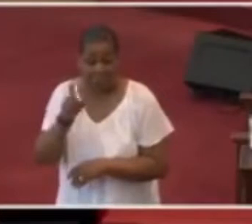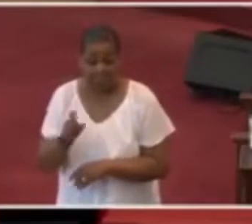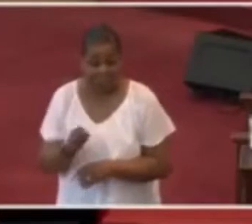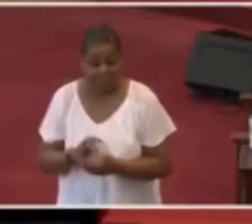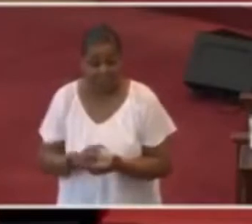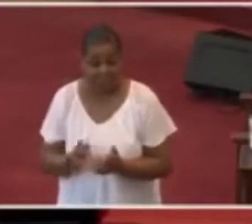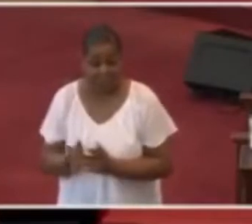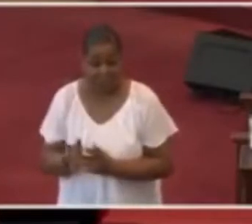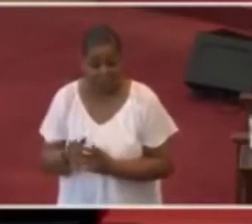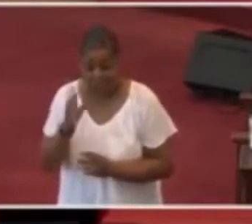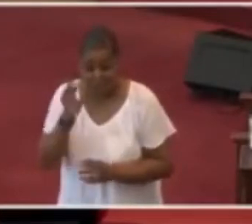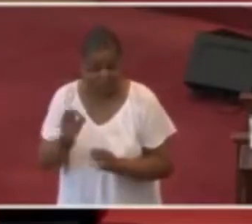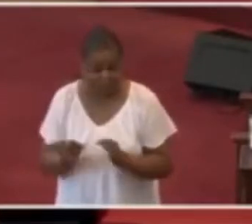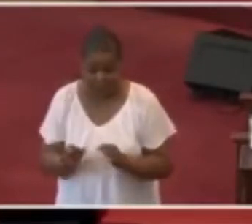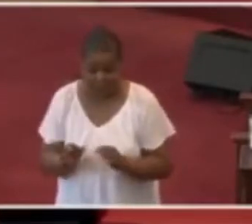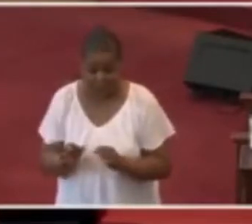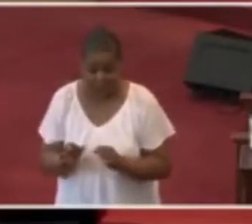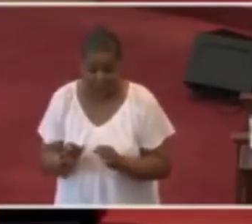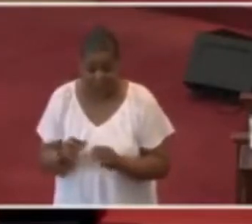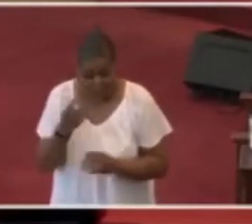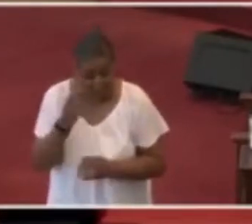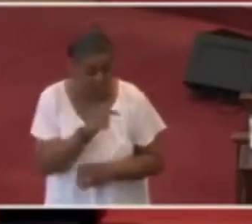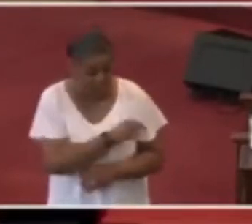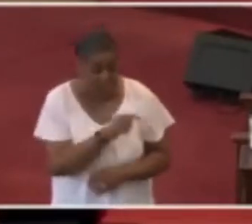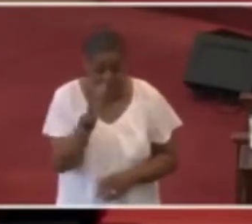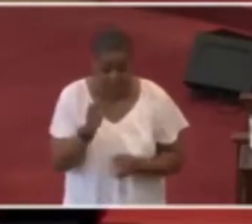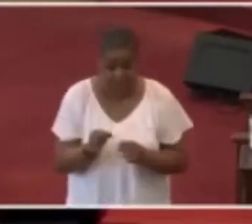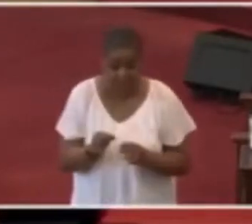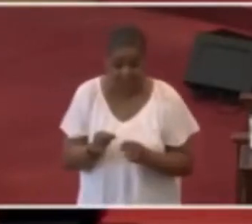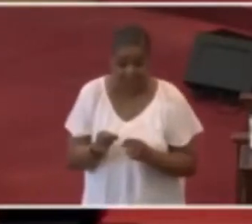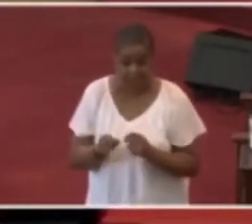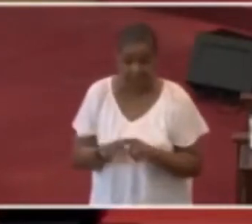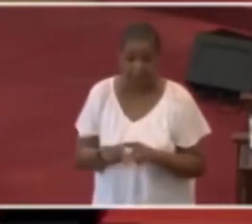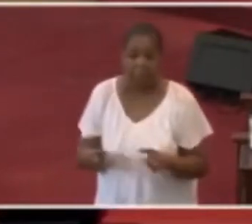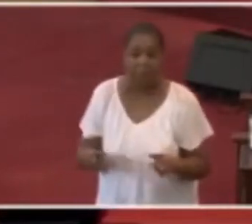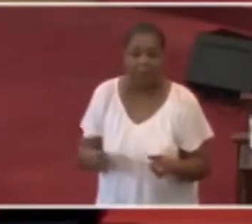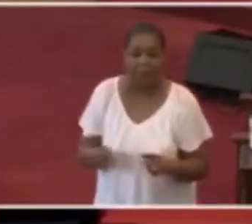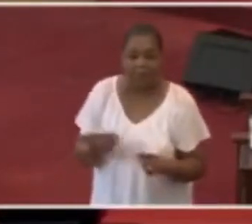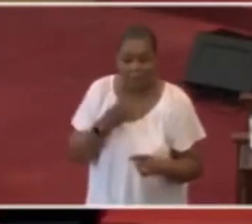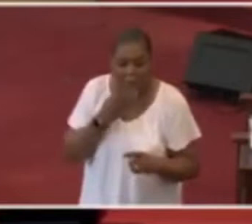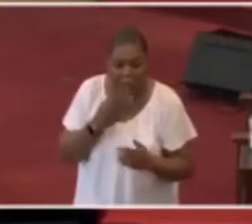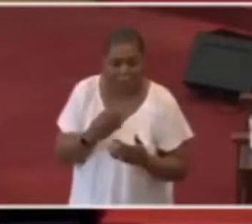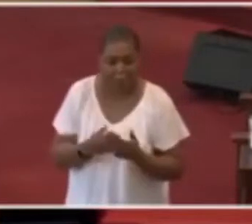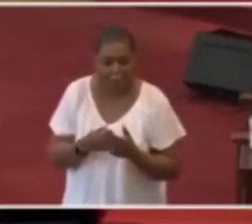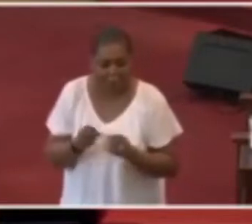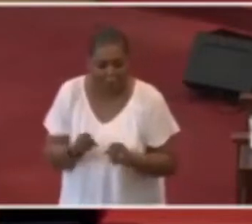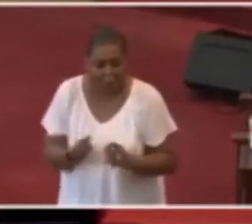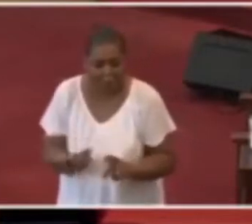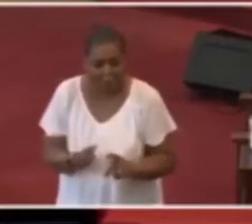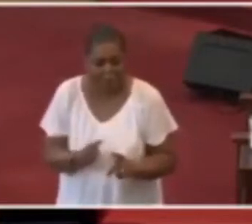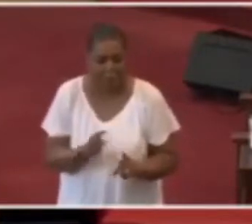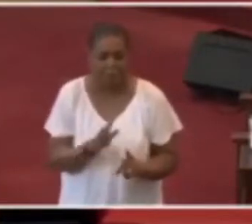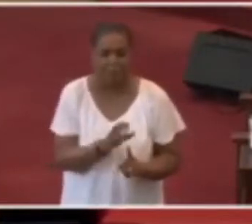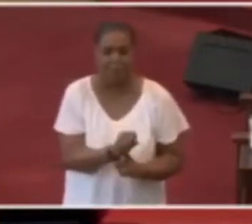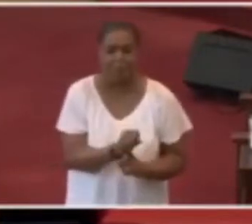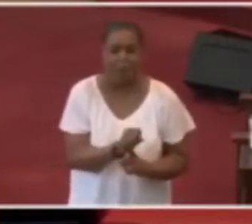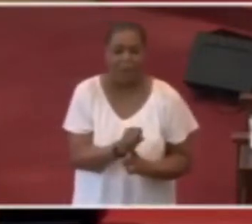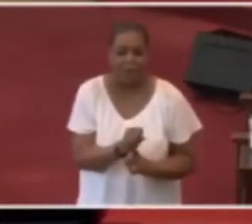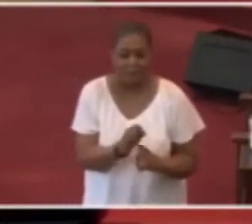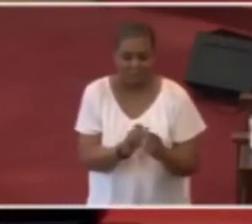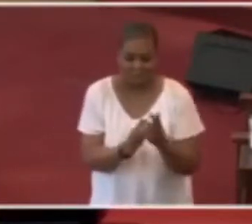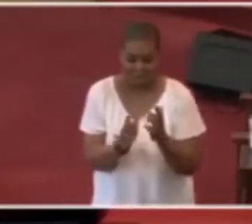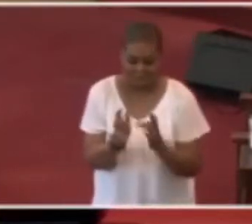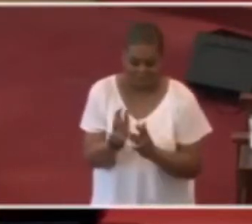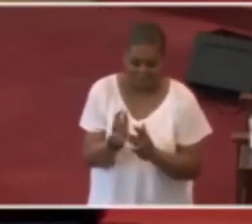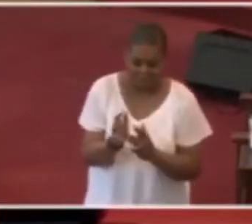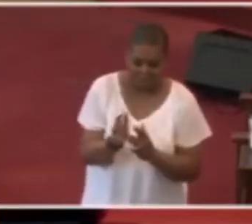input to make that decision. But it was for them a good opportunity, so they thought, to get him tangled up